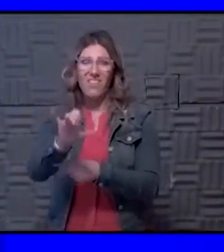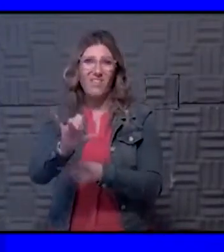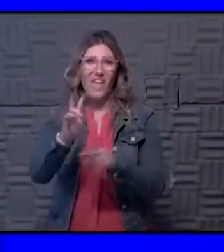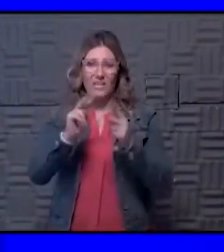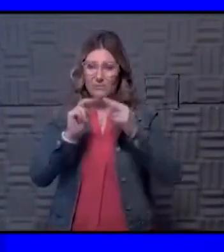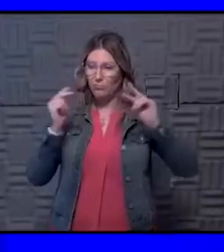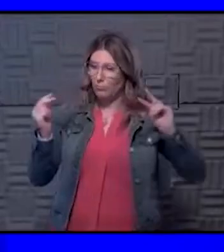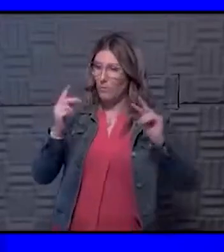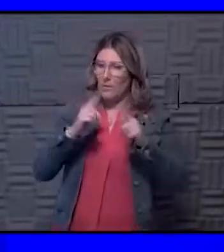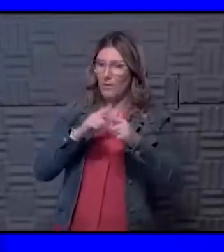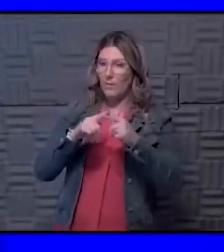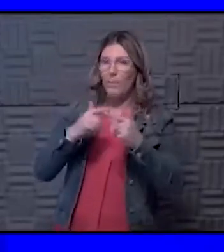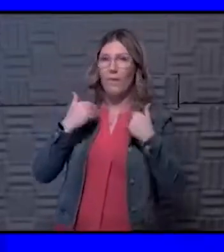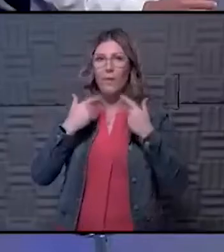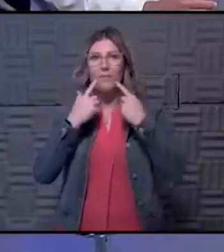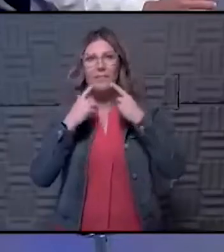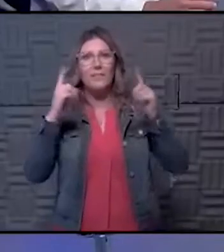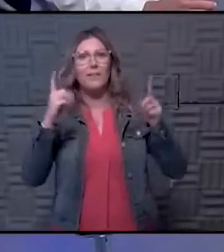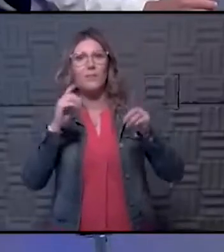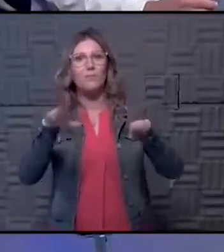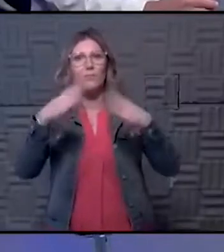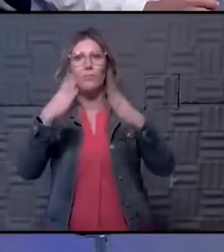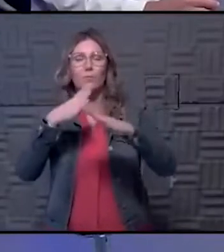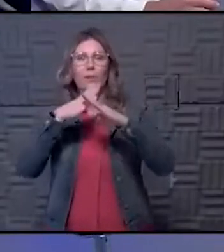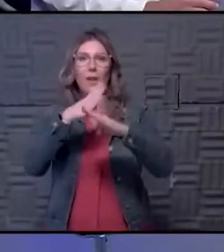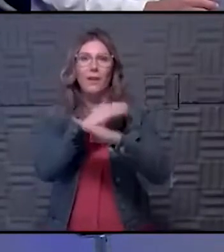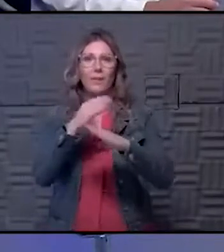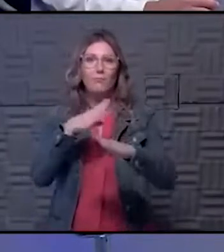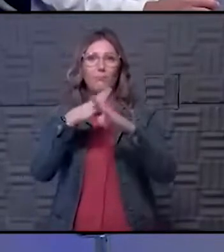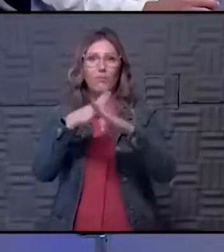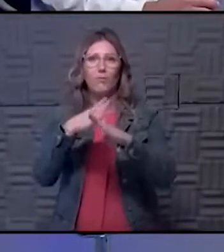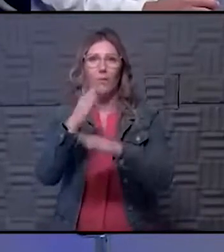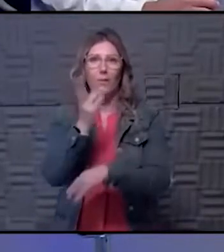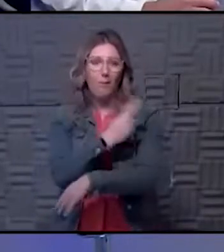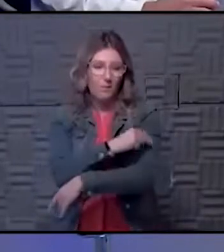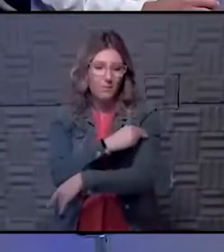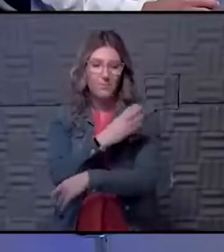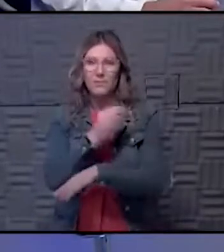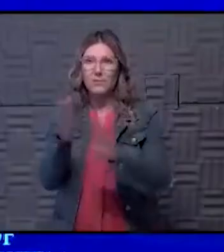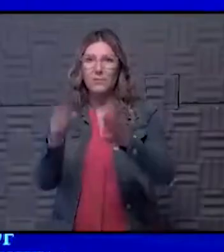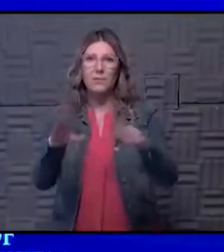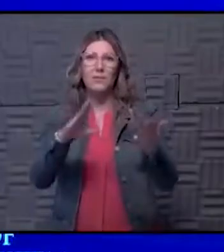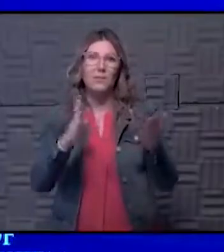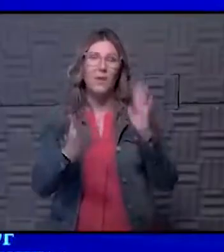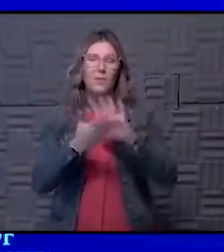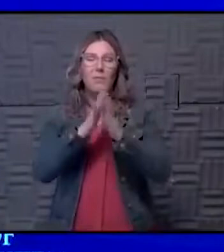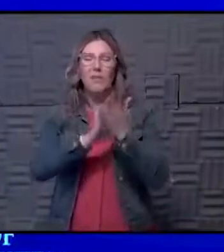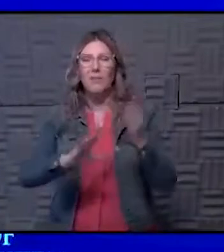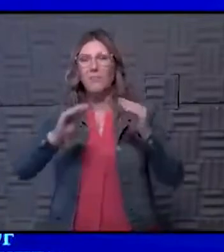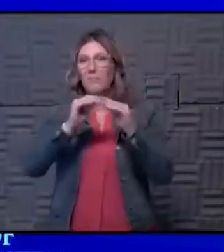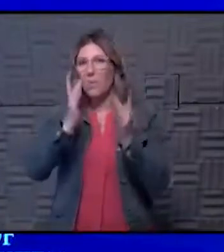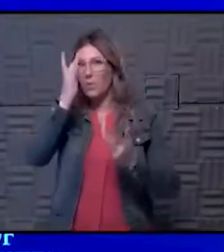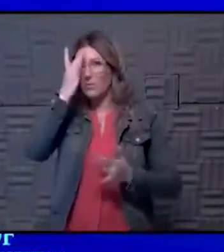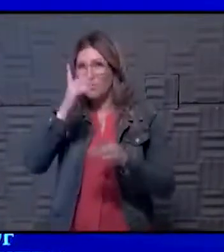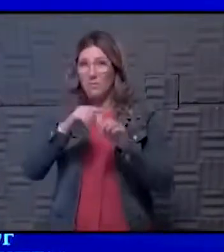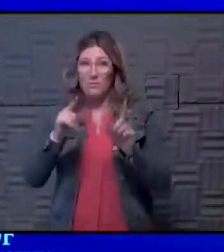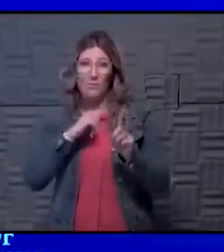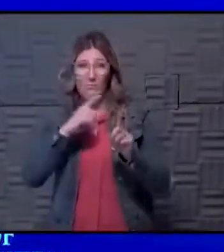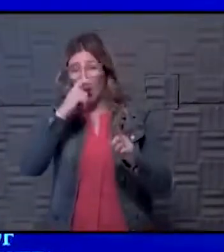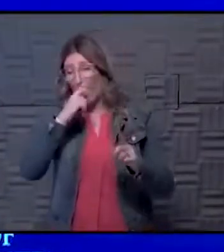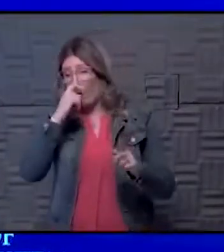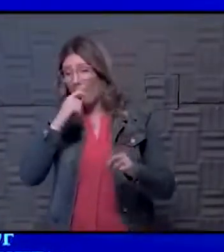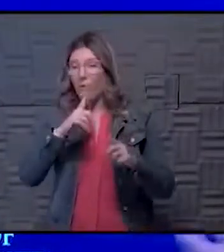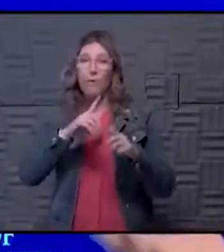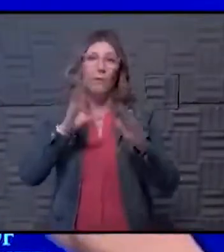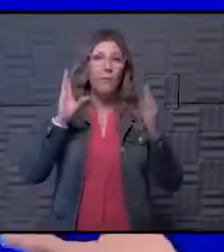efficacy, and they do provide protection. And they do appear to prevent hospitalization and death. You may get a little bit sicker, but again, you have a bad cold as opposed to being